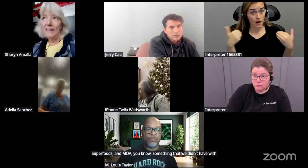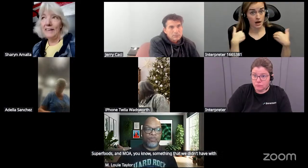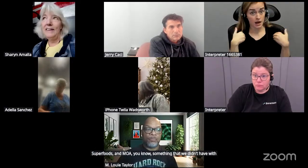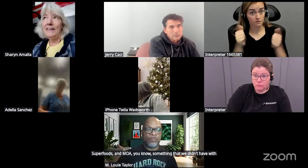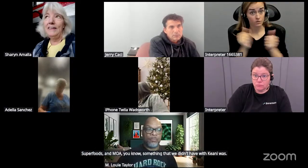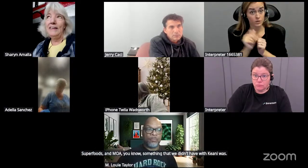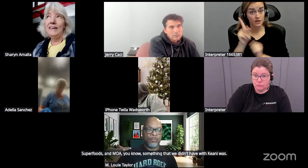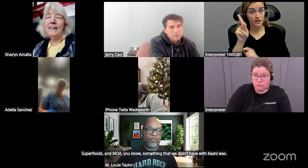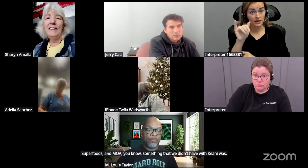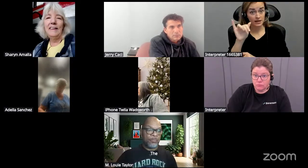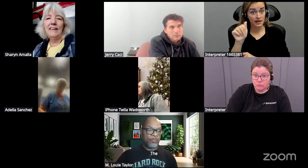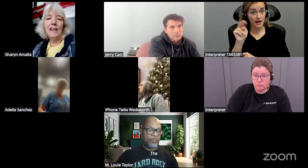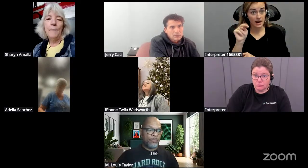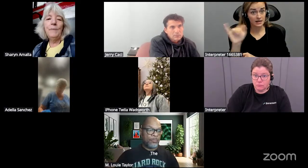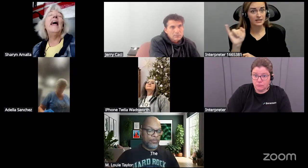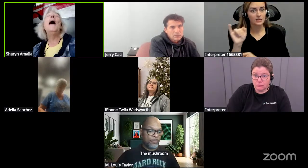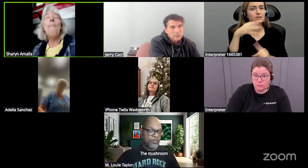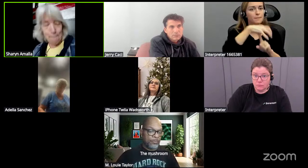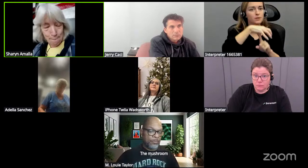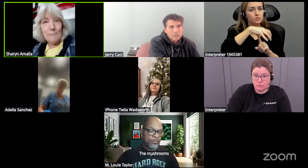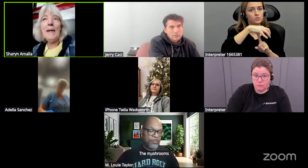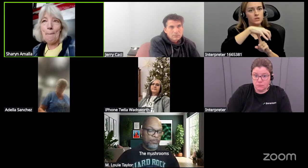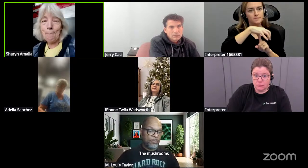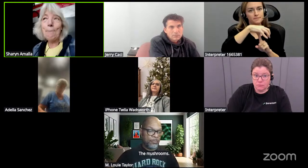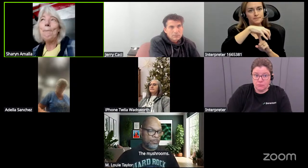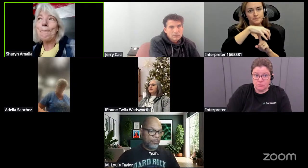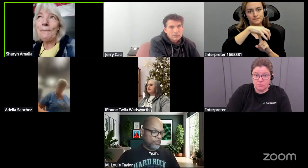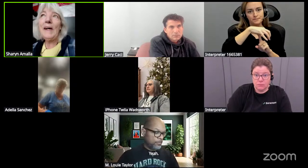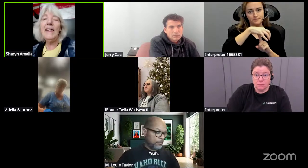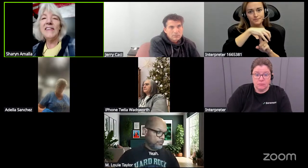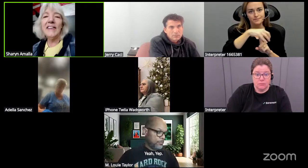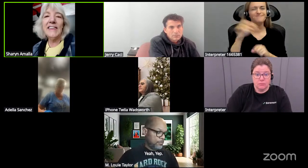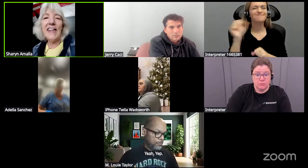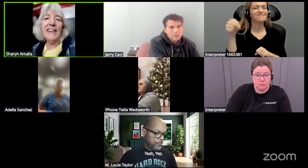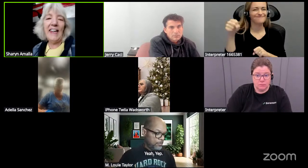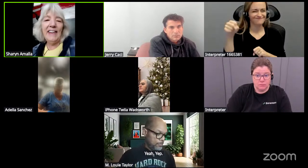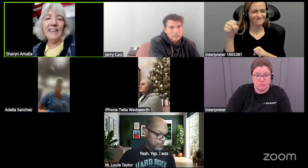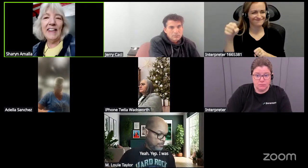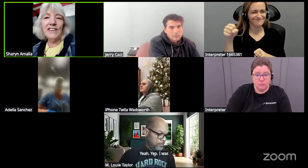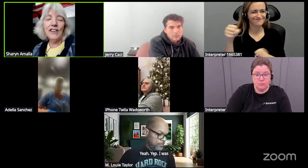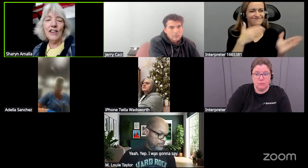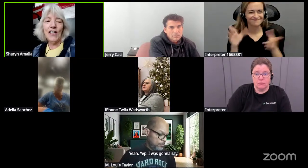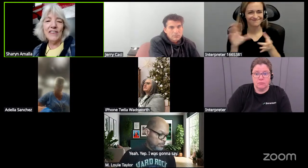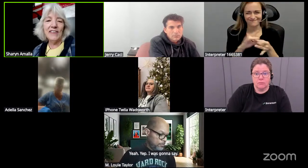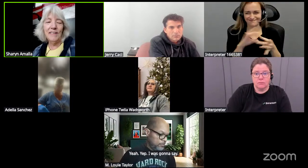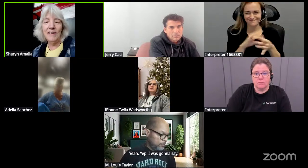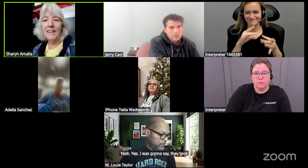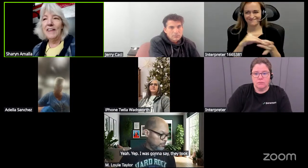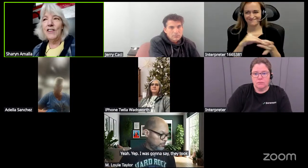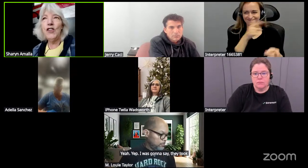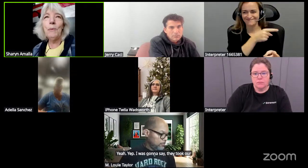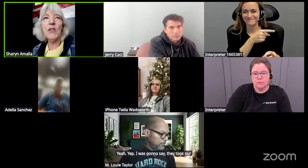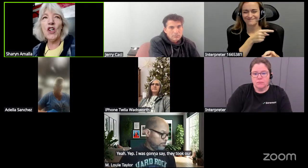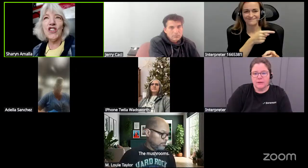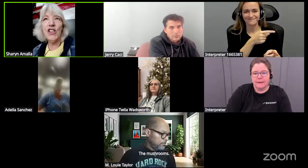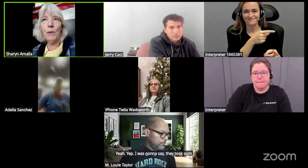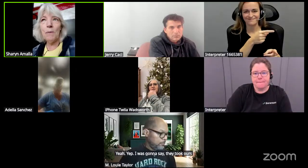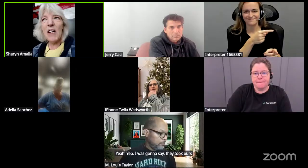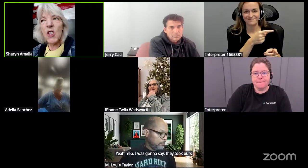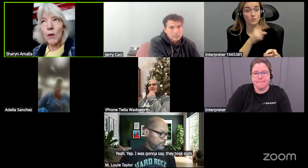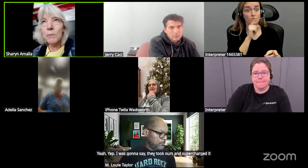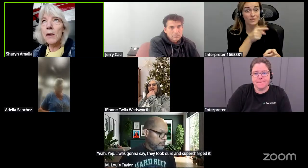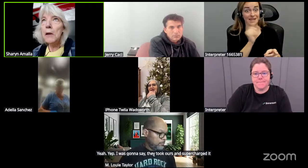was the mushrooms. yeah, Uh, yep. I was gonna say they took ours and supercharged